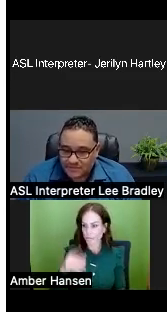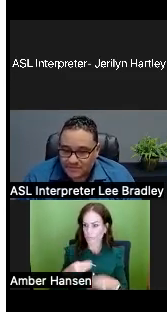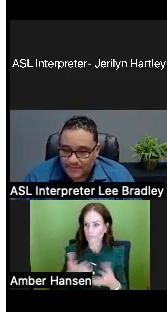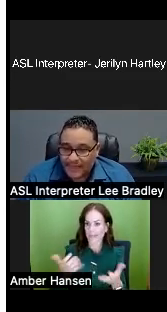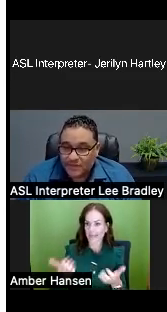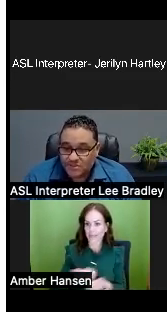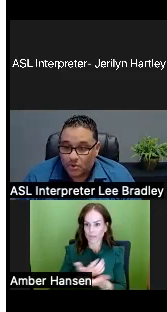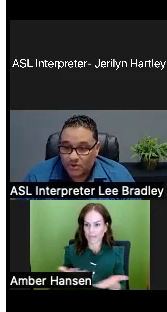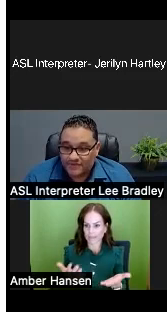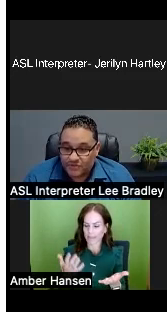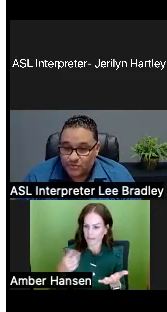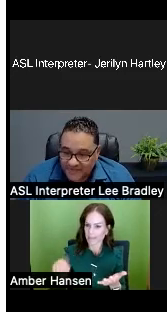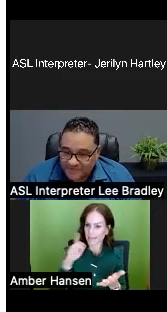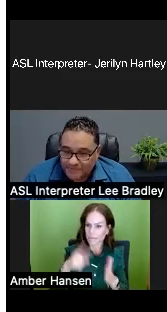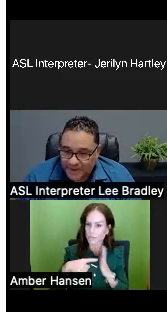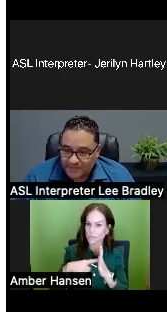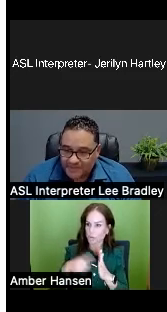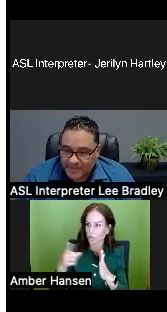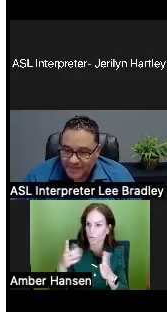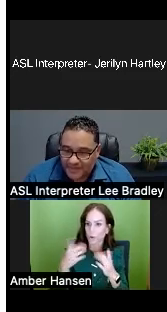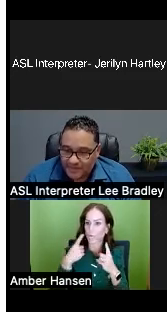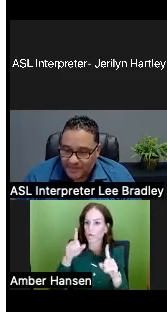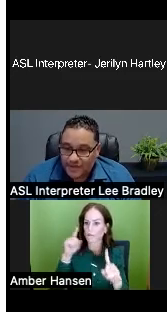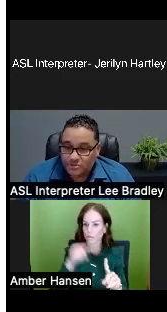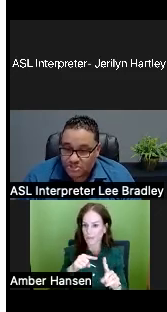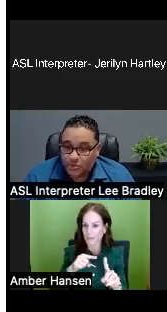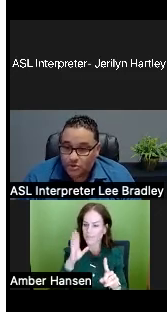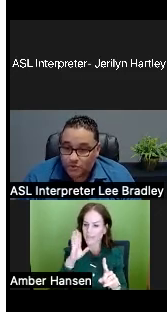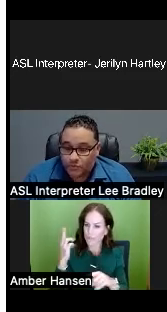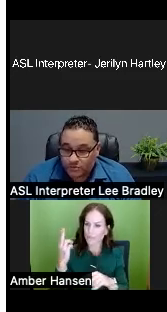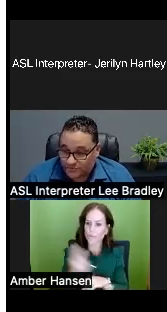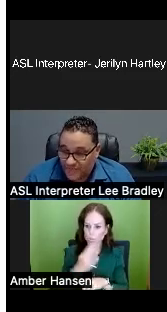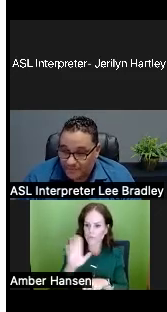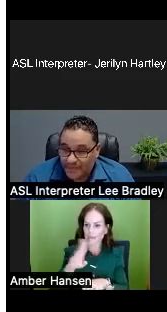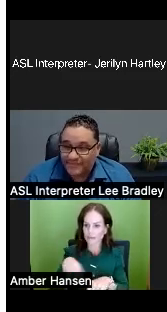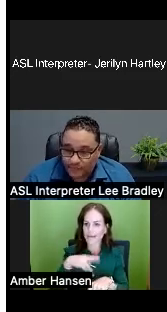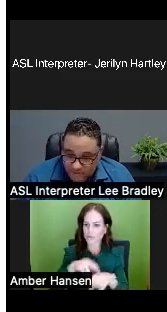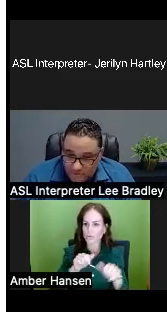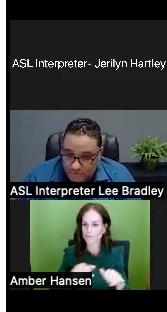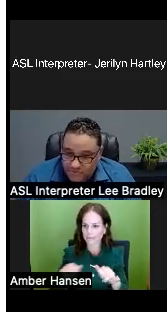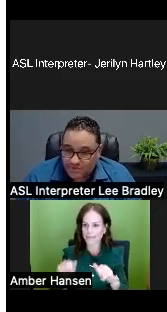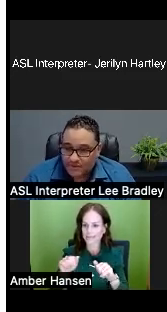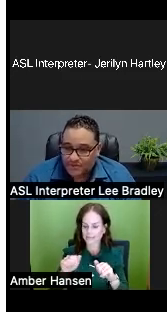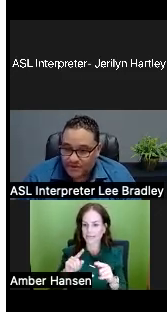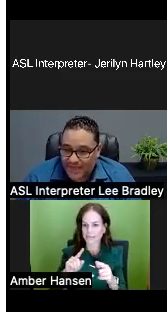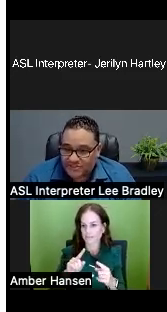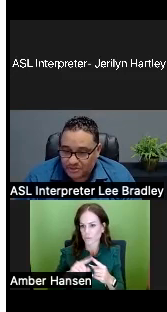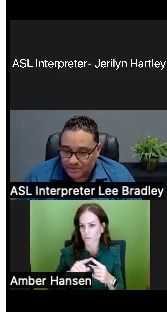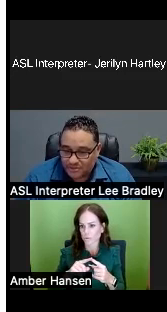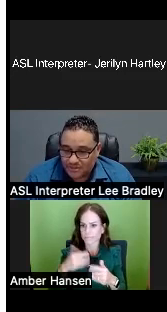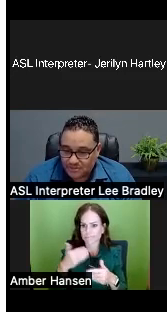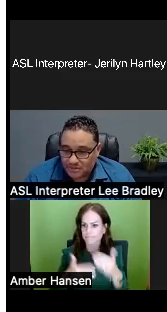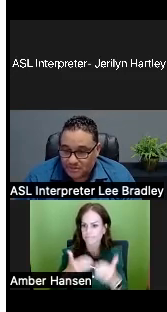best. So if you give them everything they need, they will show you what works for them, and they will use their